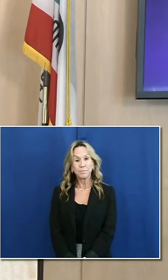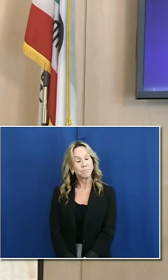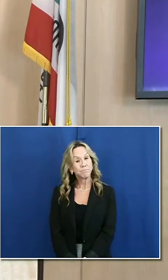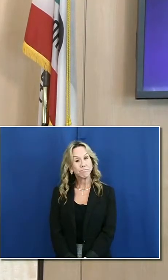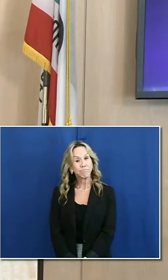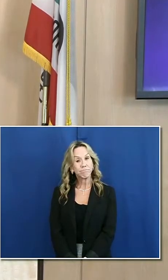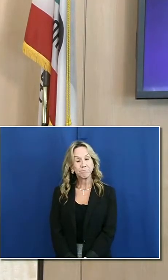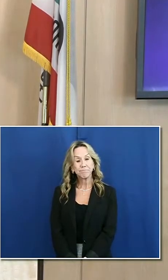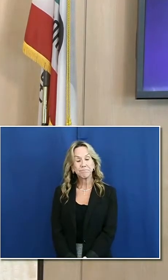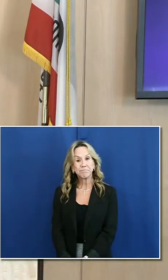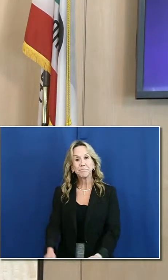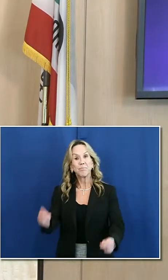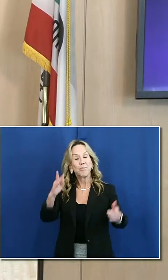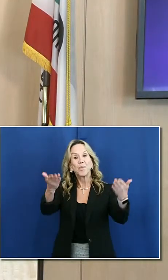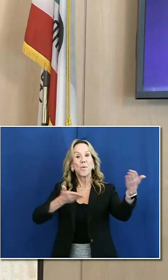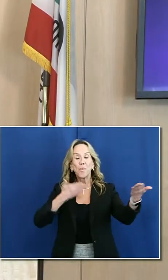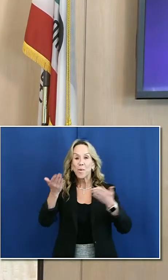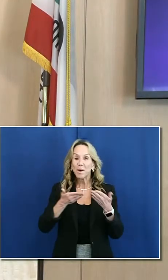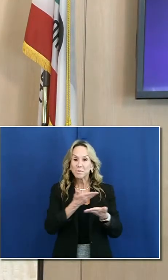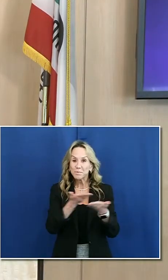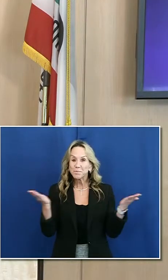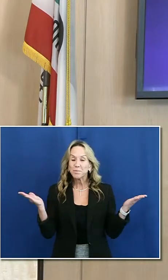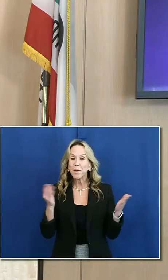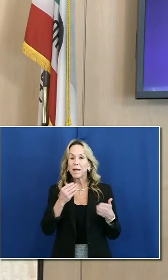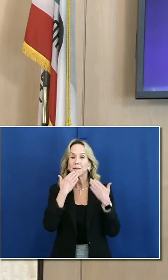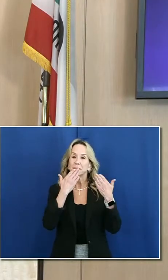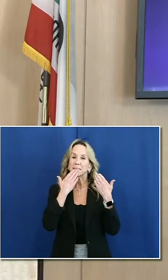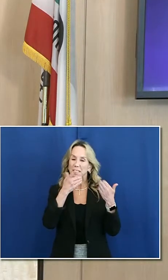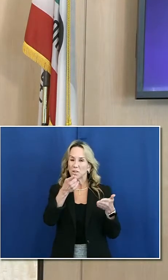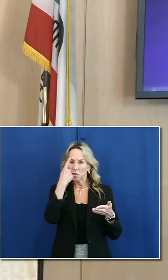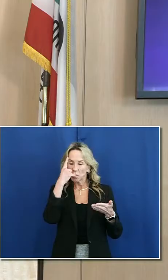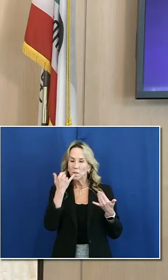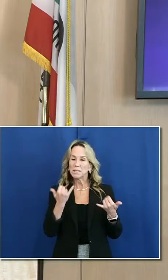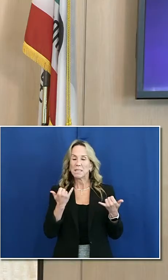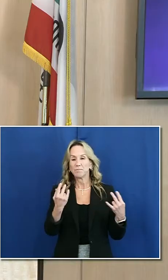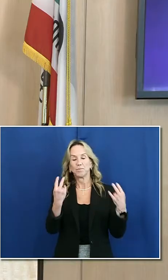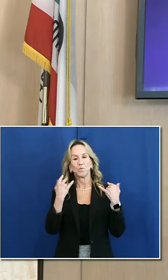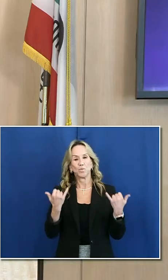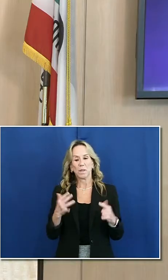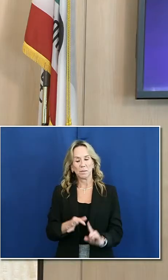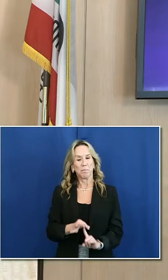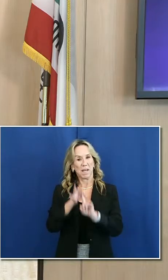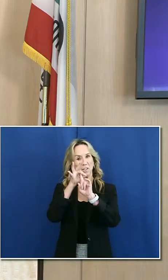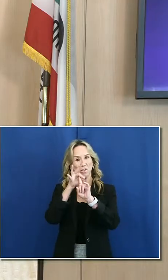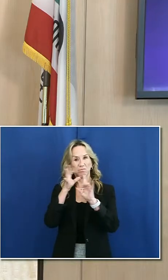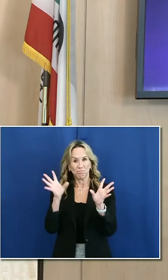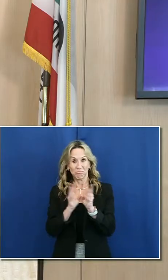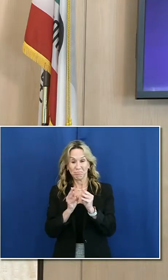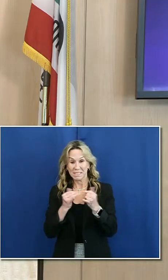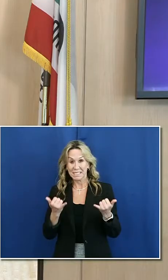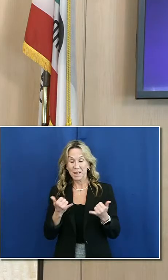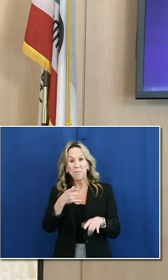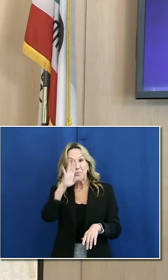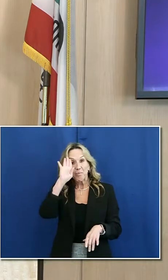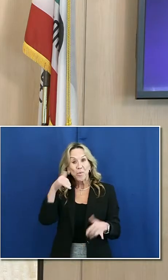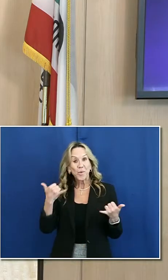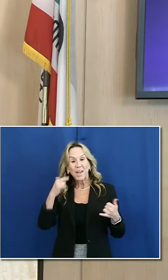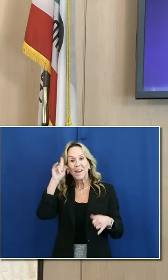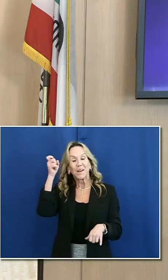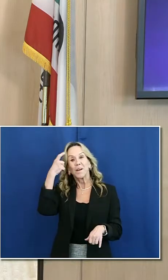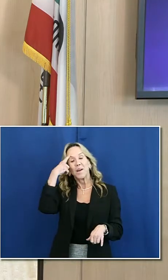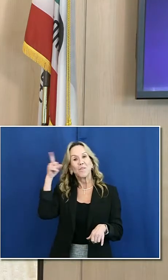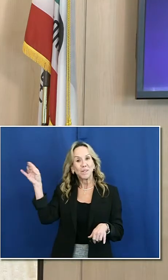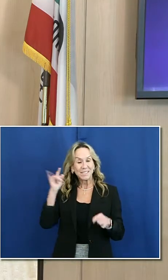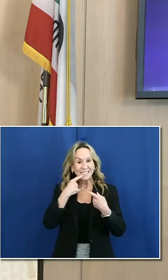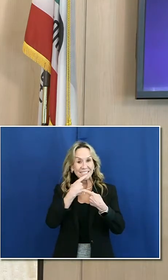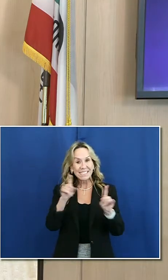Okay. Welcome, everyone, and thank you for attending today's special briefing. As you well know, the governor announced today the blueprint